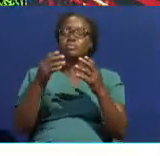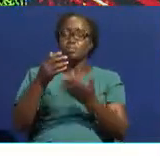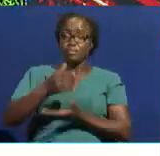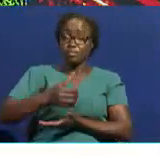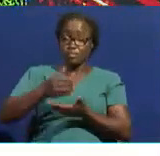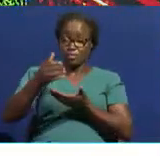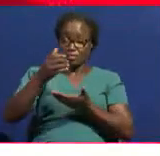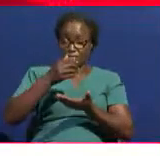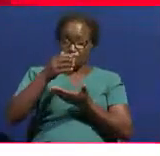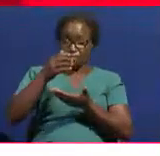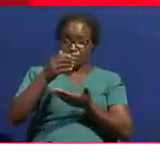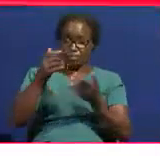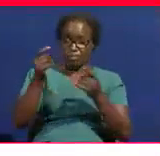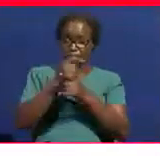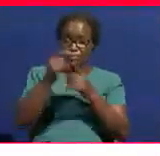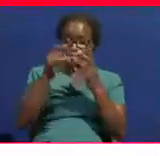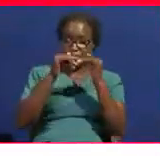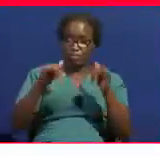in Spain.